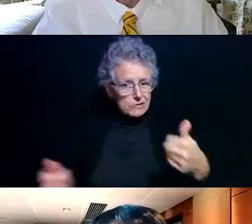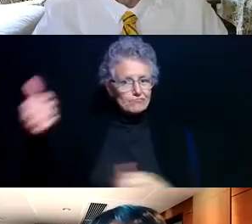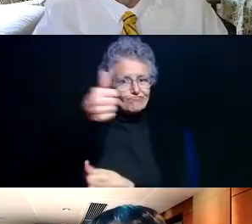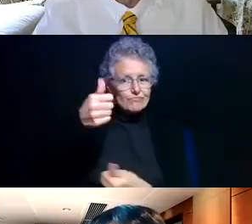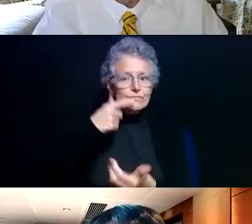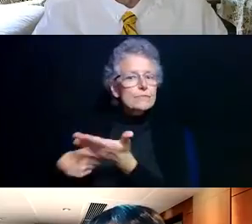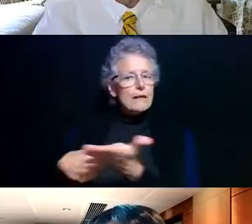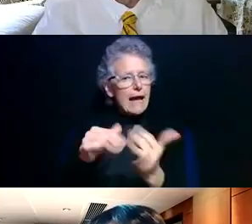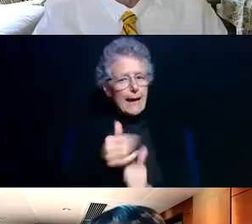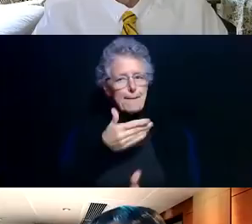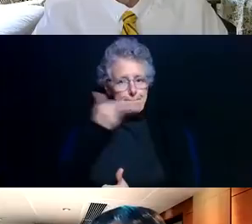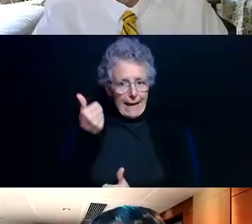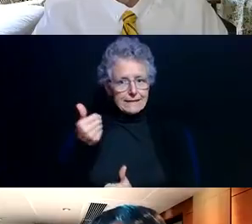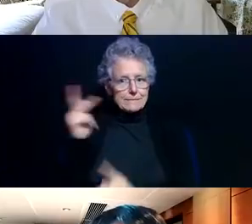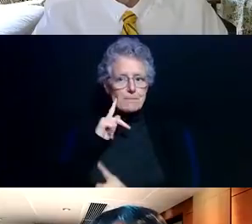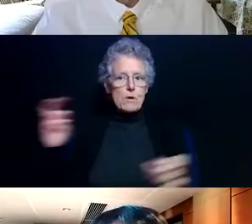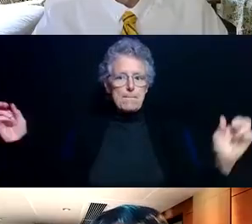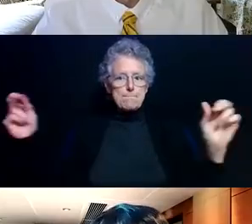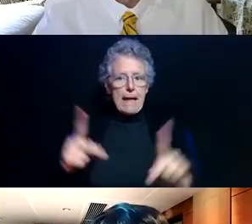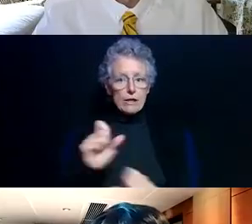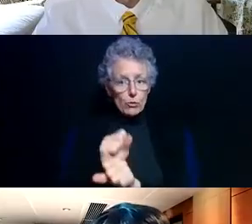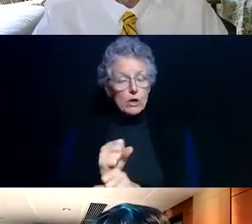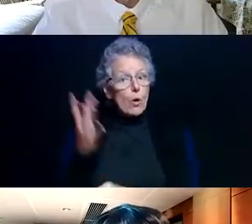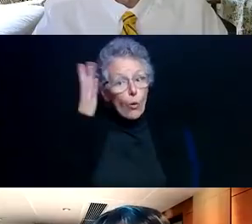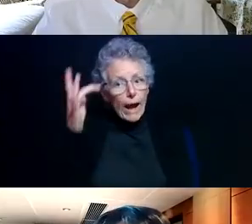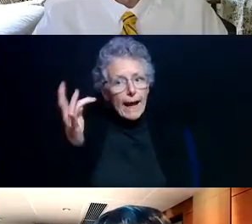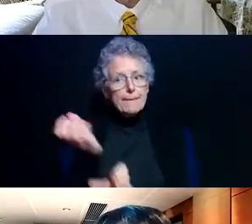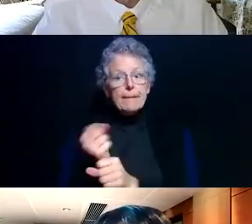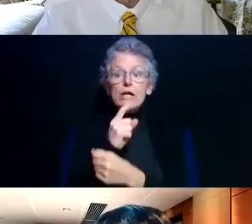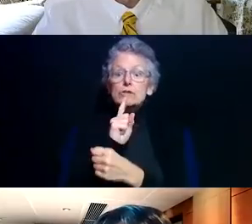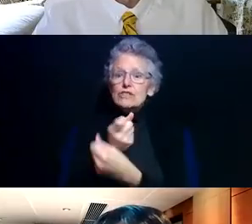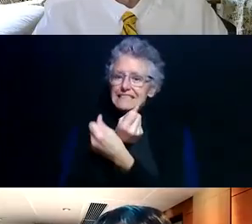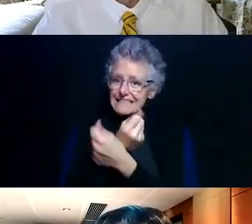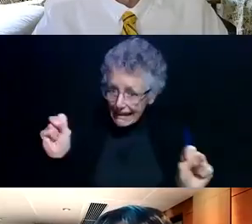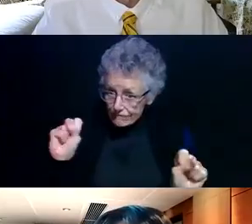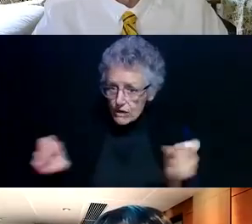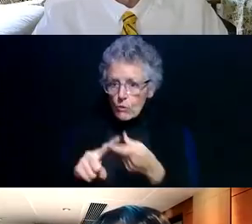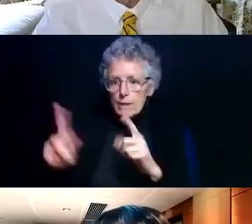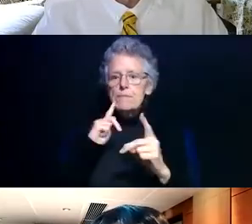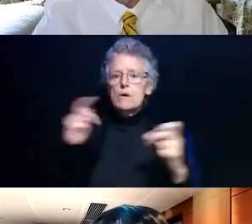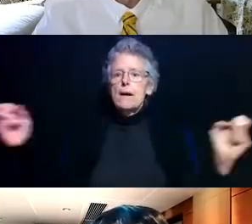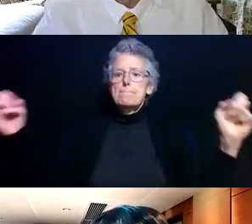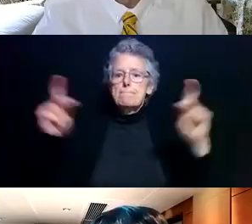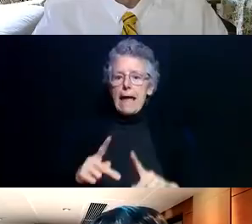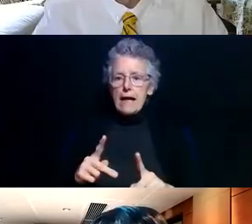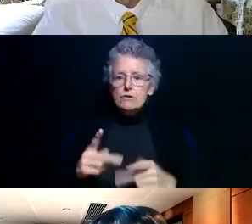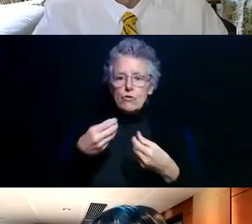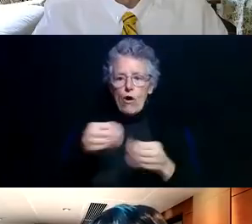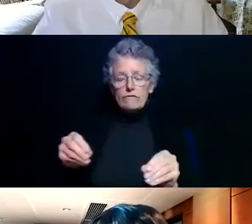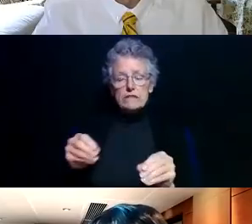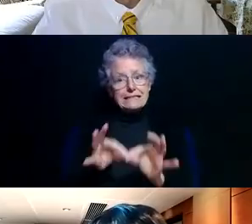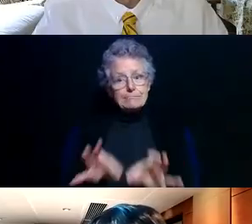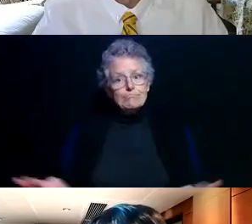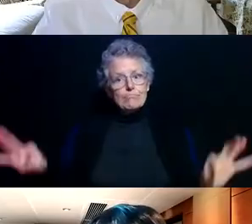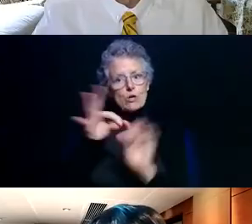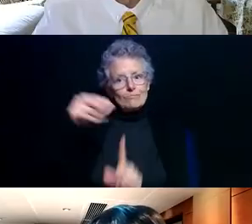how best to do that and ensure the safety when people come back in, and that is key.